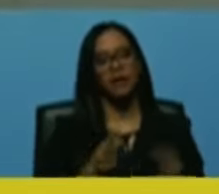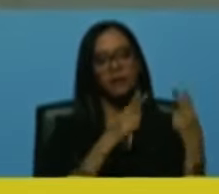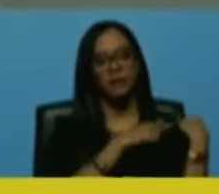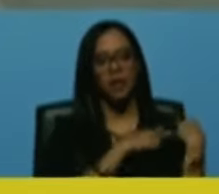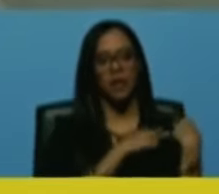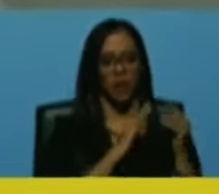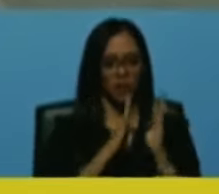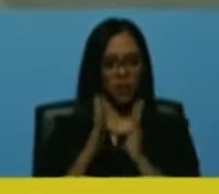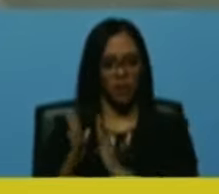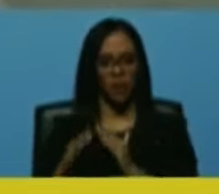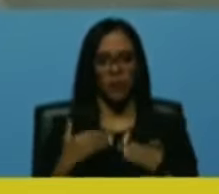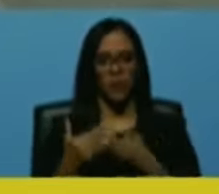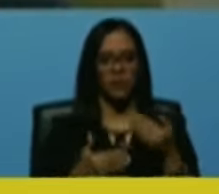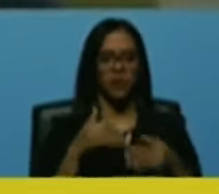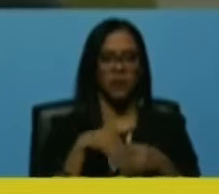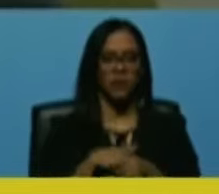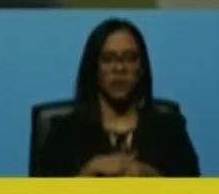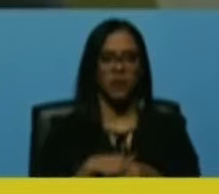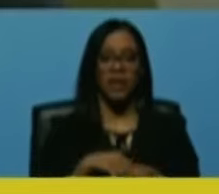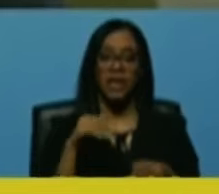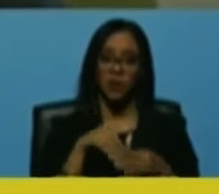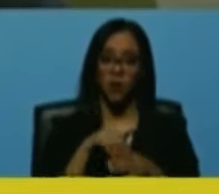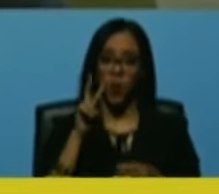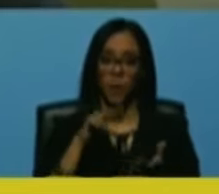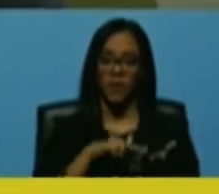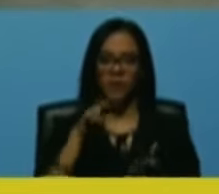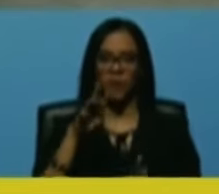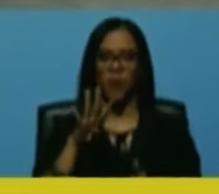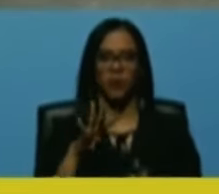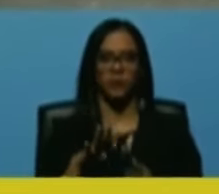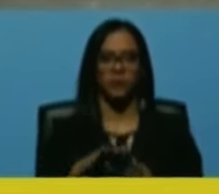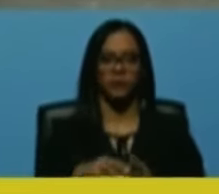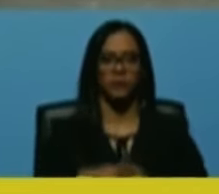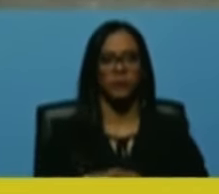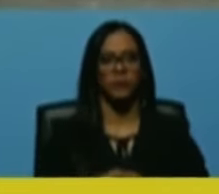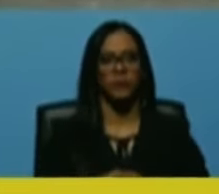this process, of this electoral process, election